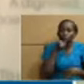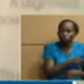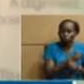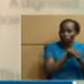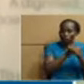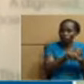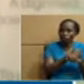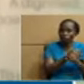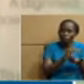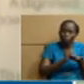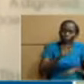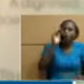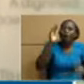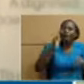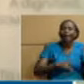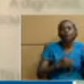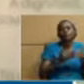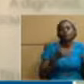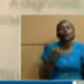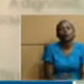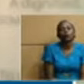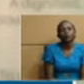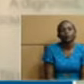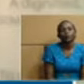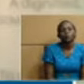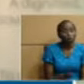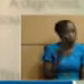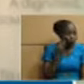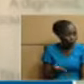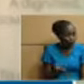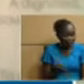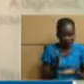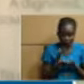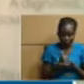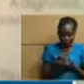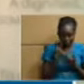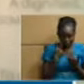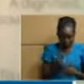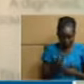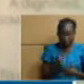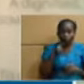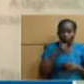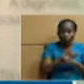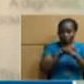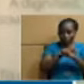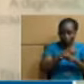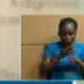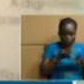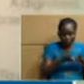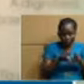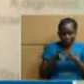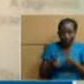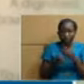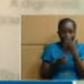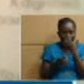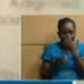protection more than ever before. Because you realize that social protection measures now are